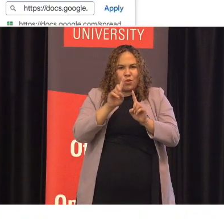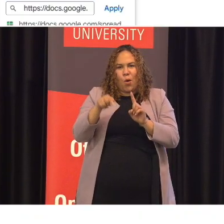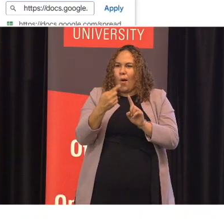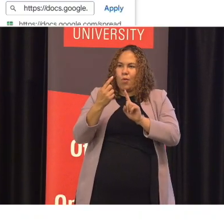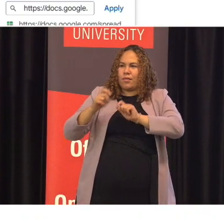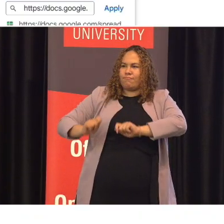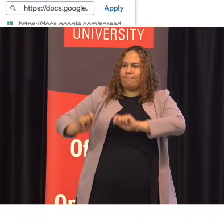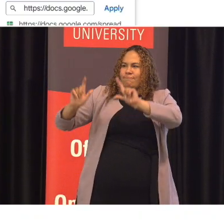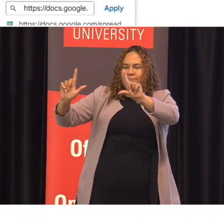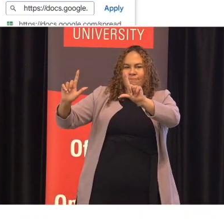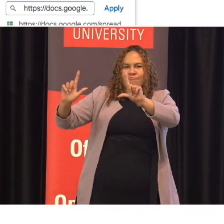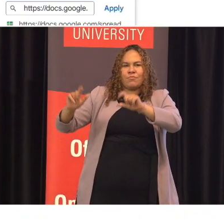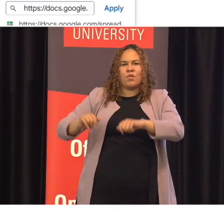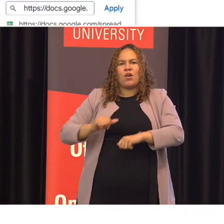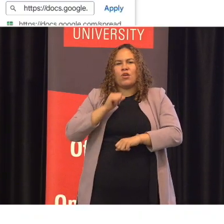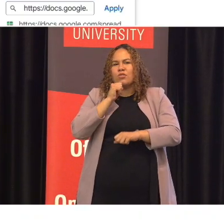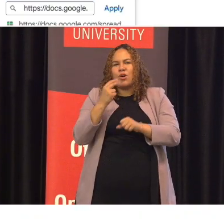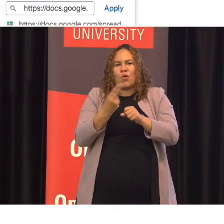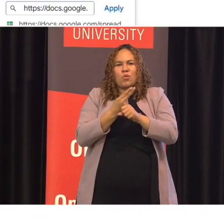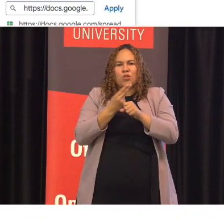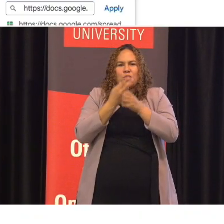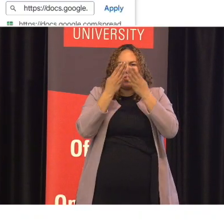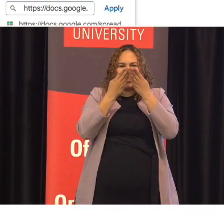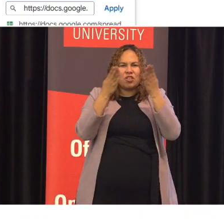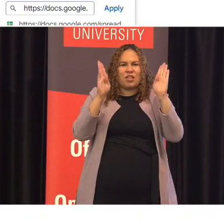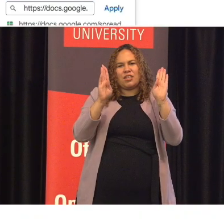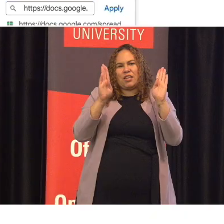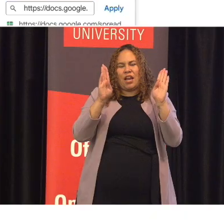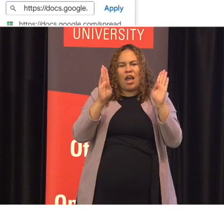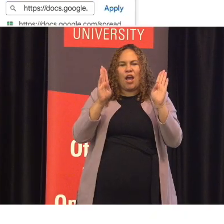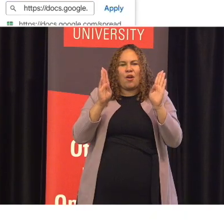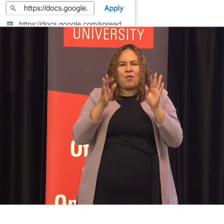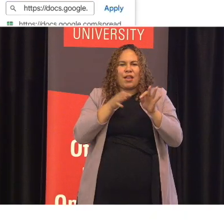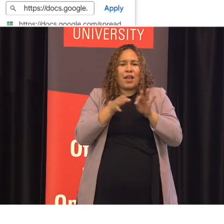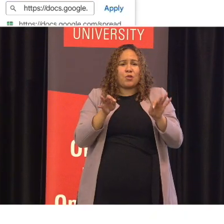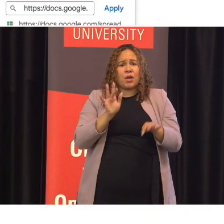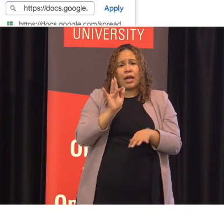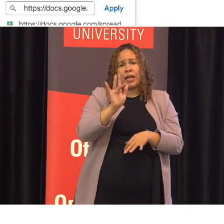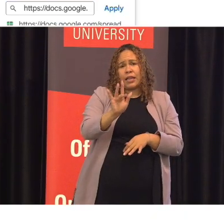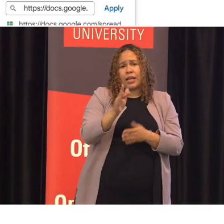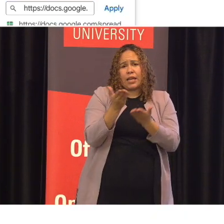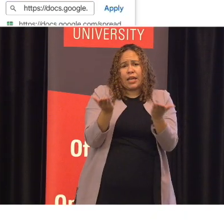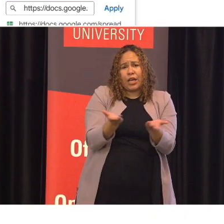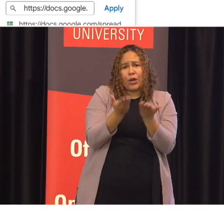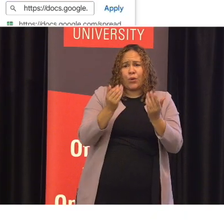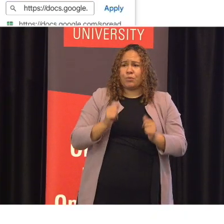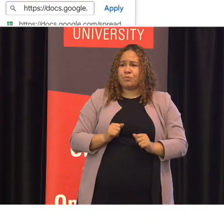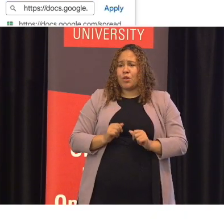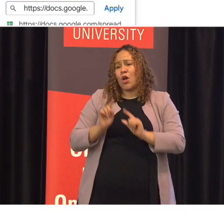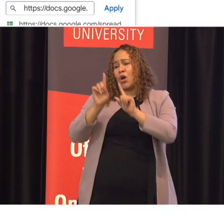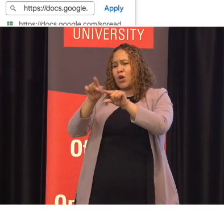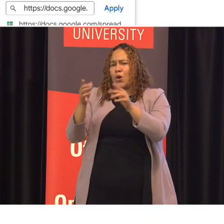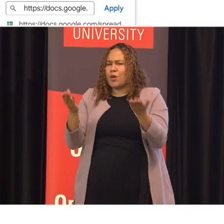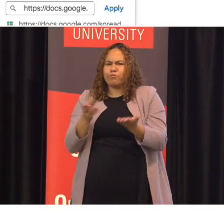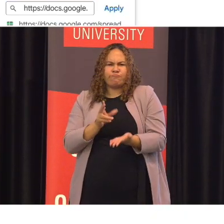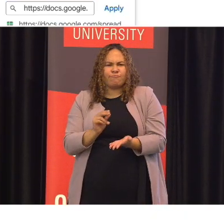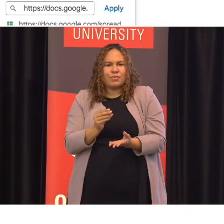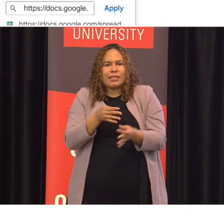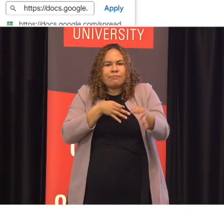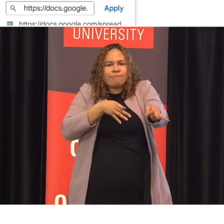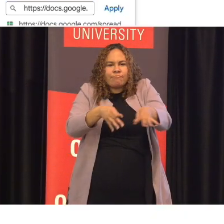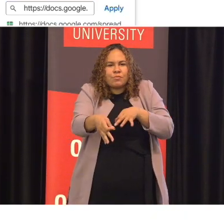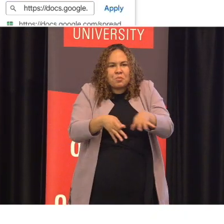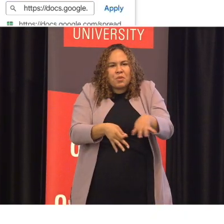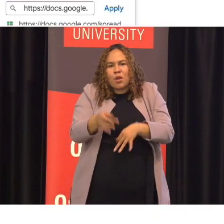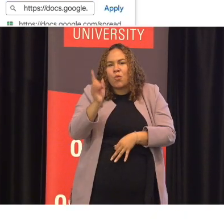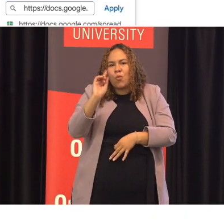Don't use that generic language. Click here. Go here. Tell people where they're going. They're going to the